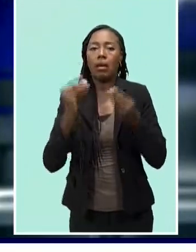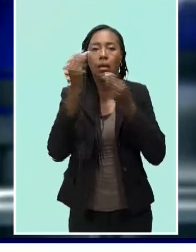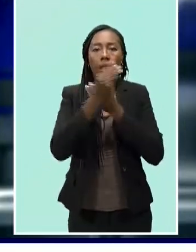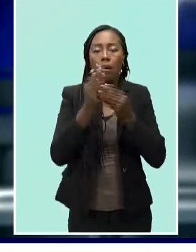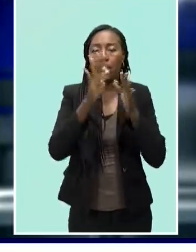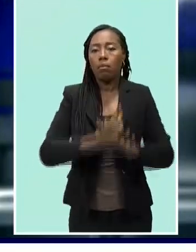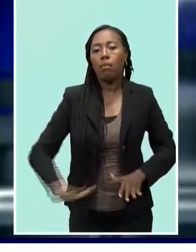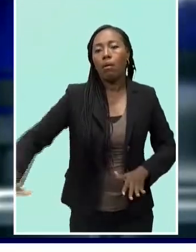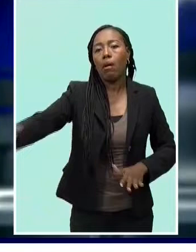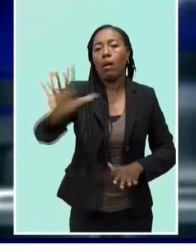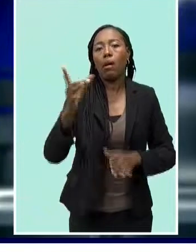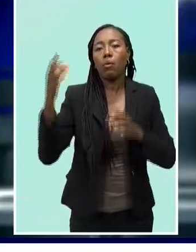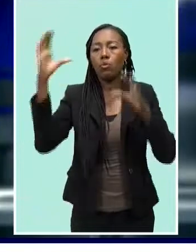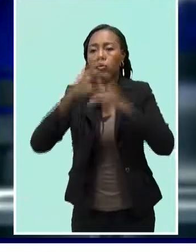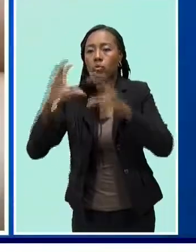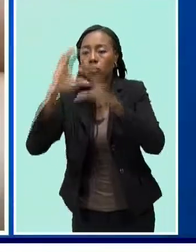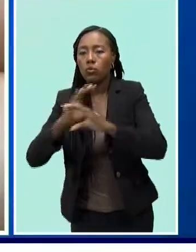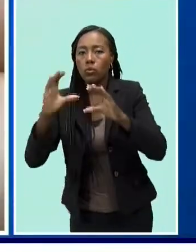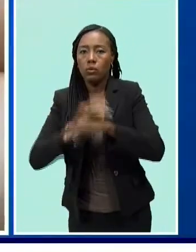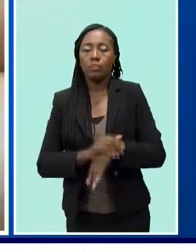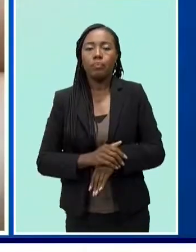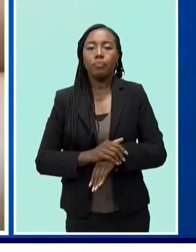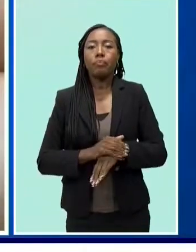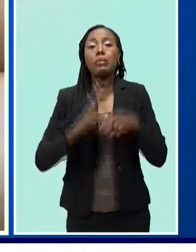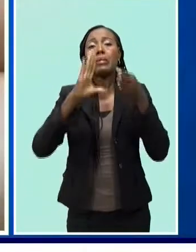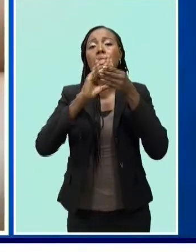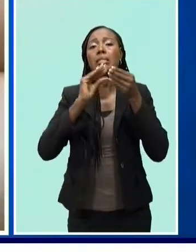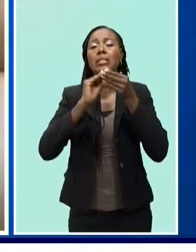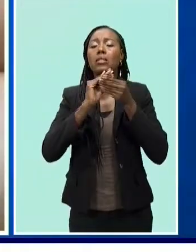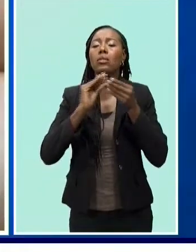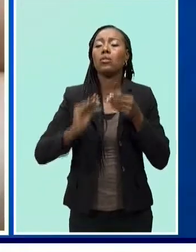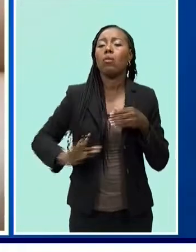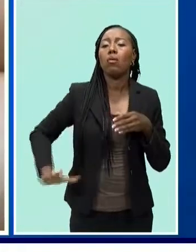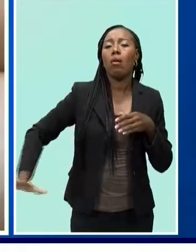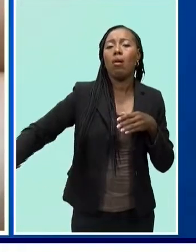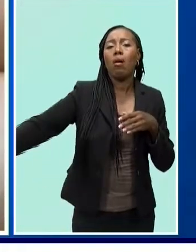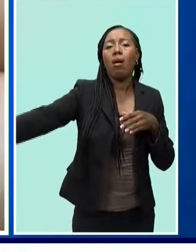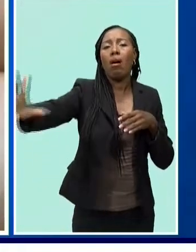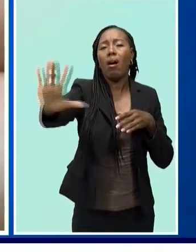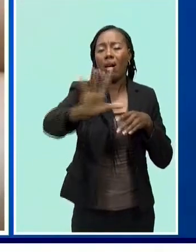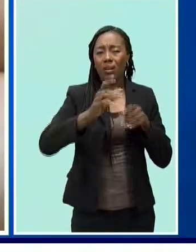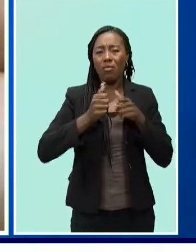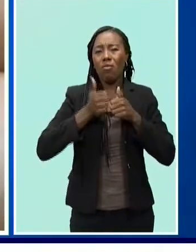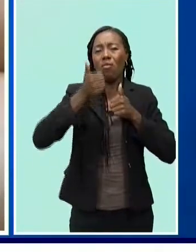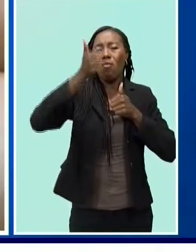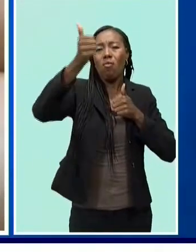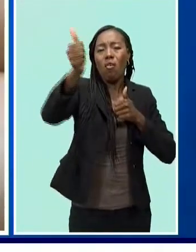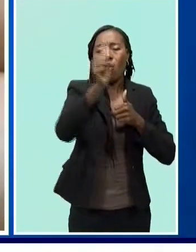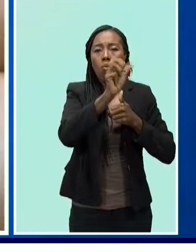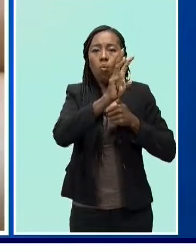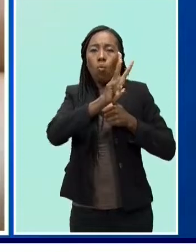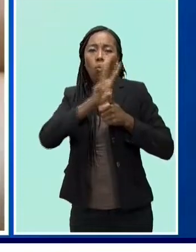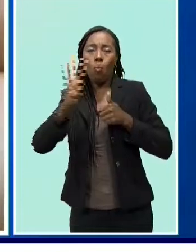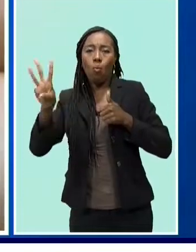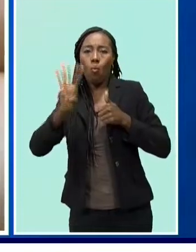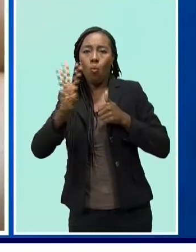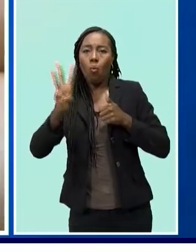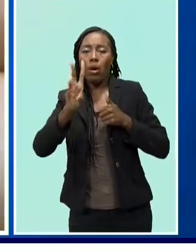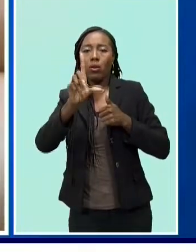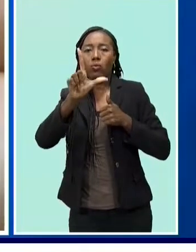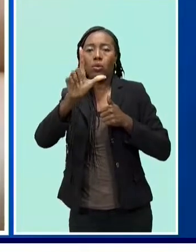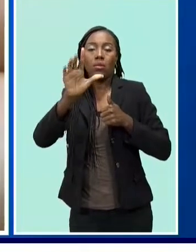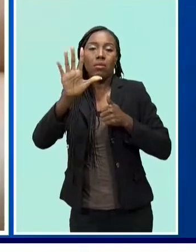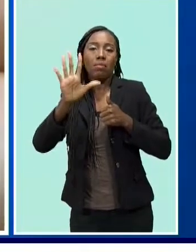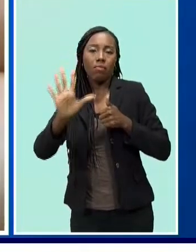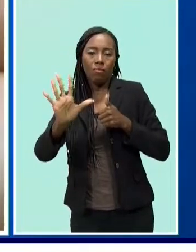search area. The search stretched as far west as 25